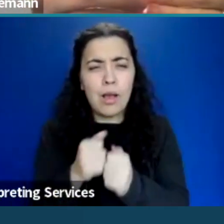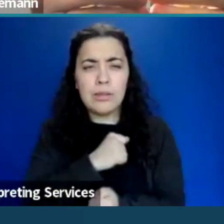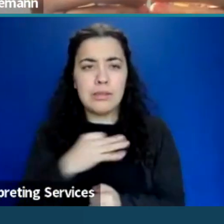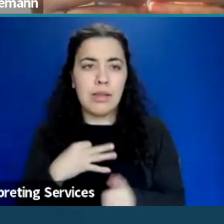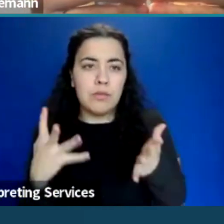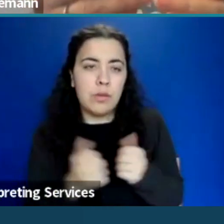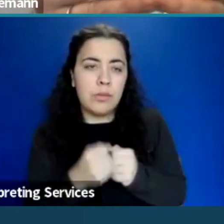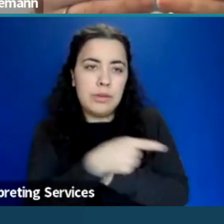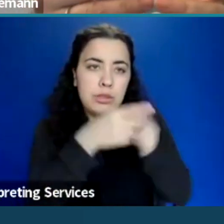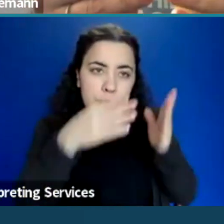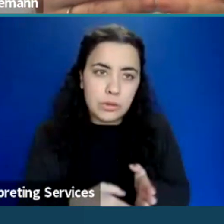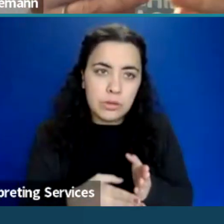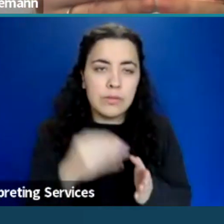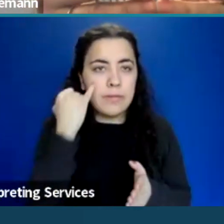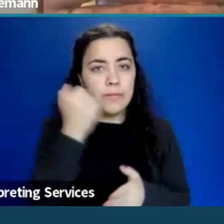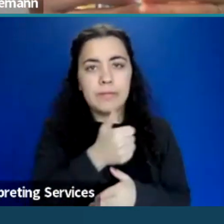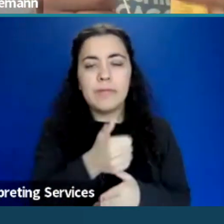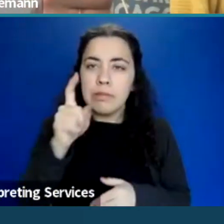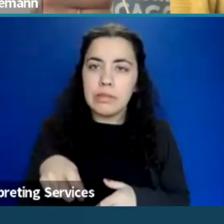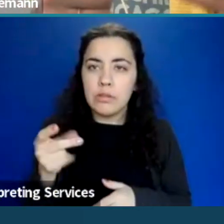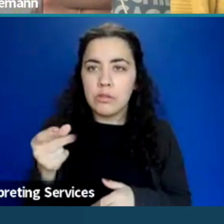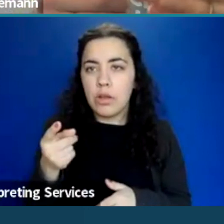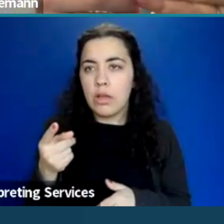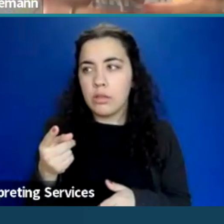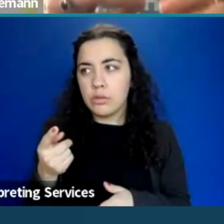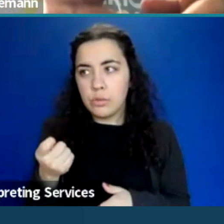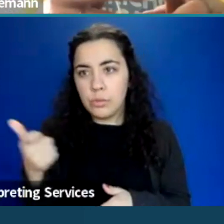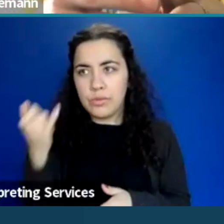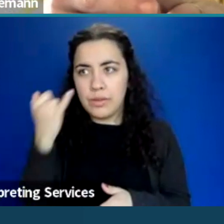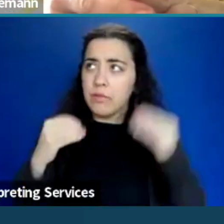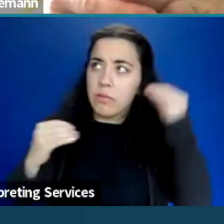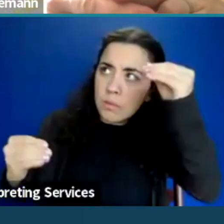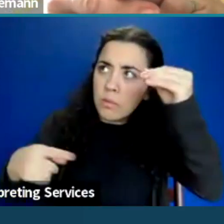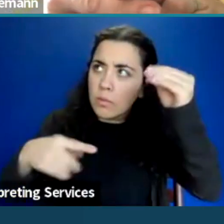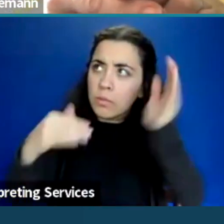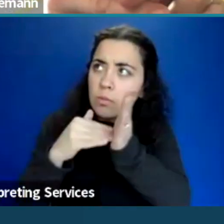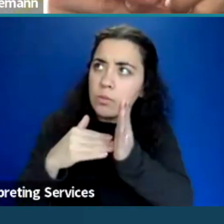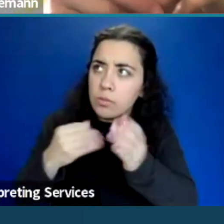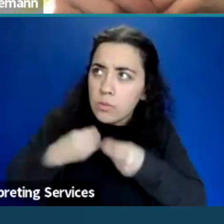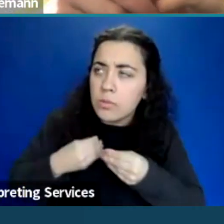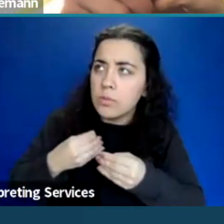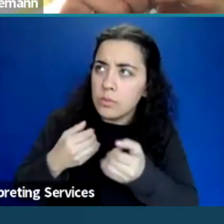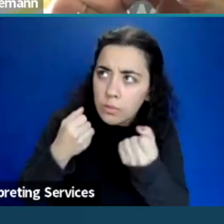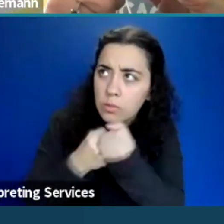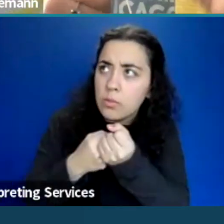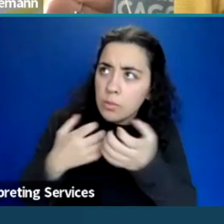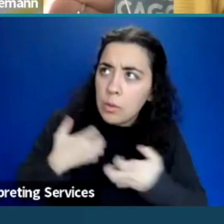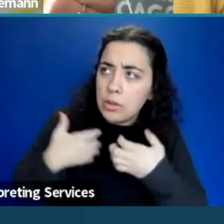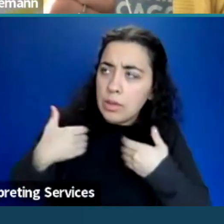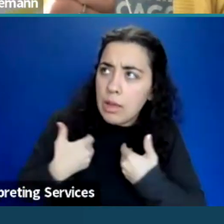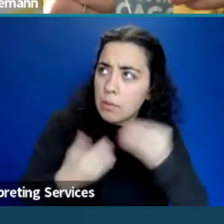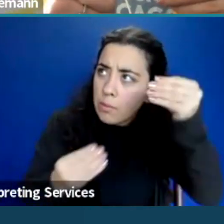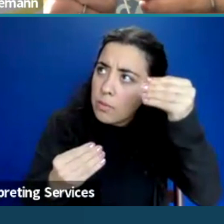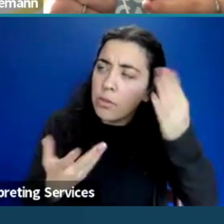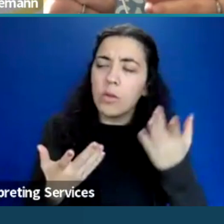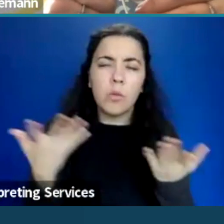that person about if they need the dog to be removed if they're showing them a letter from a doctor saying it's an emotional support animal, right? Or what is